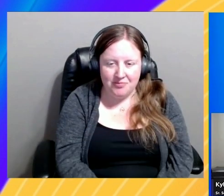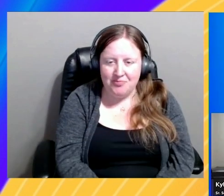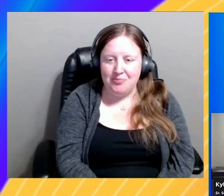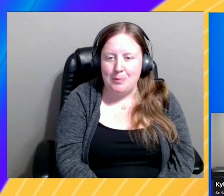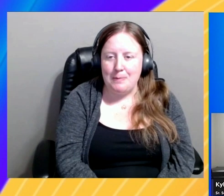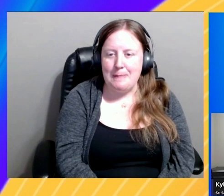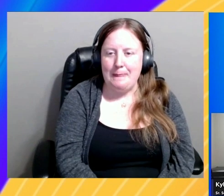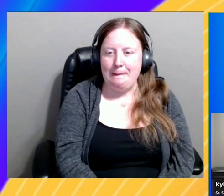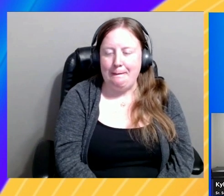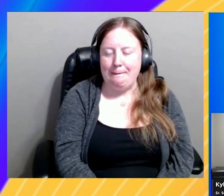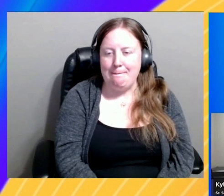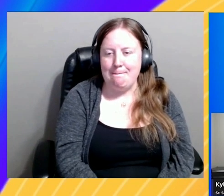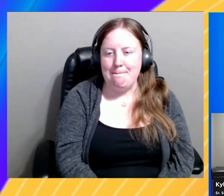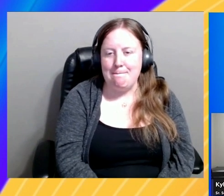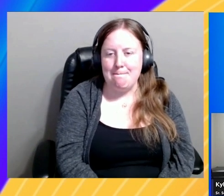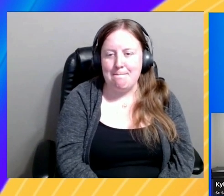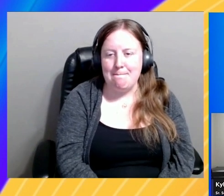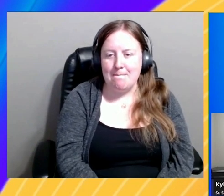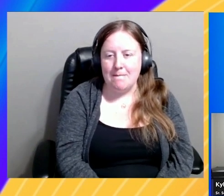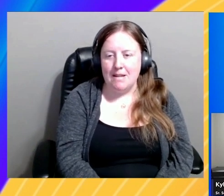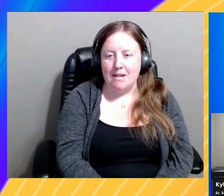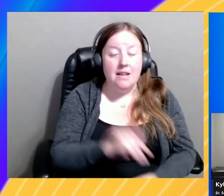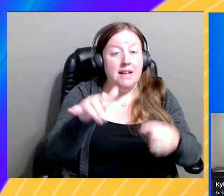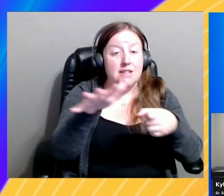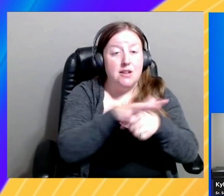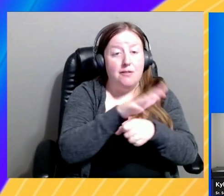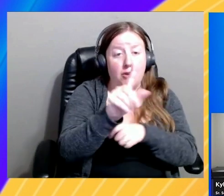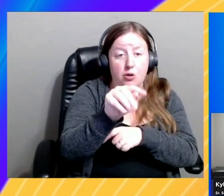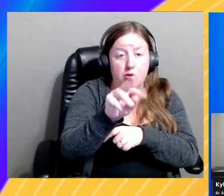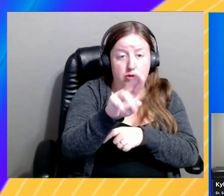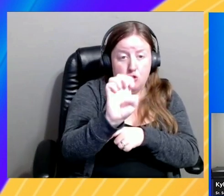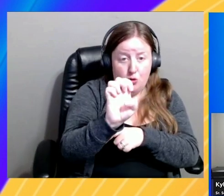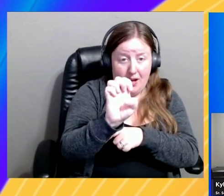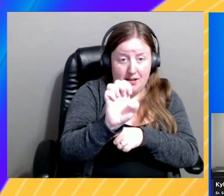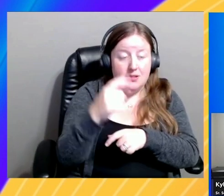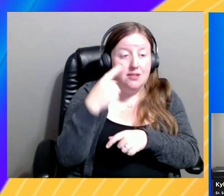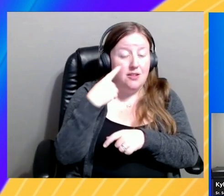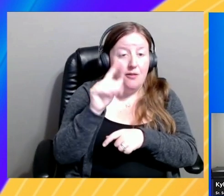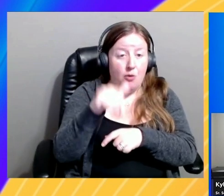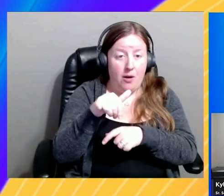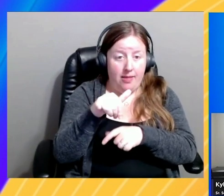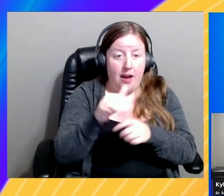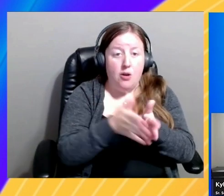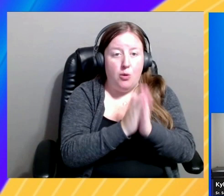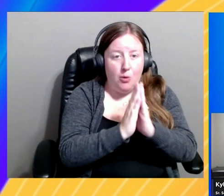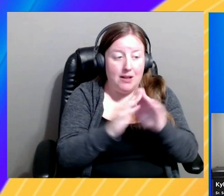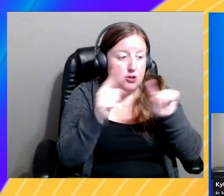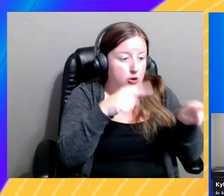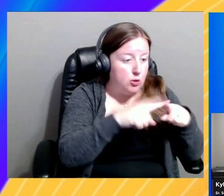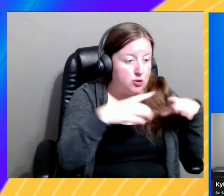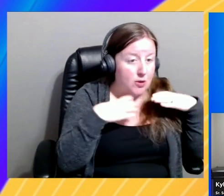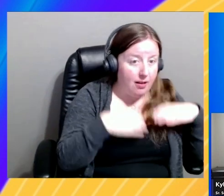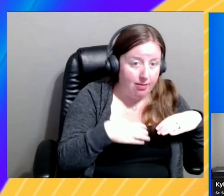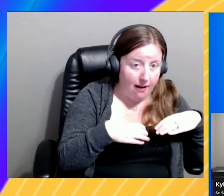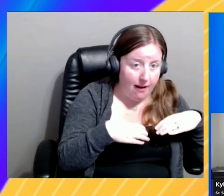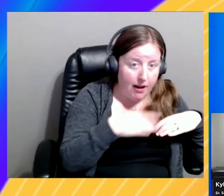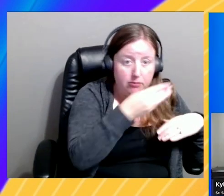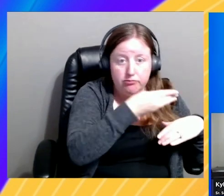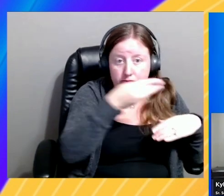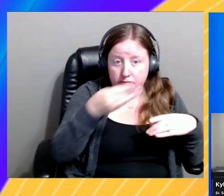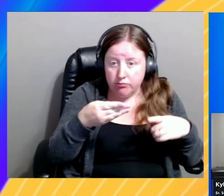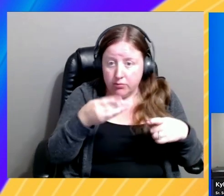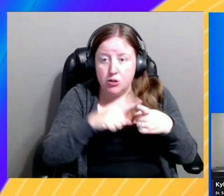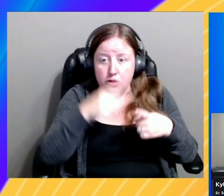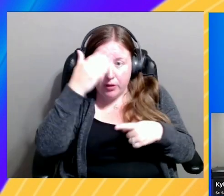this is the full trace path of the request, right? It's going to the client, it's going to this front end, and then it hits